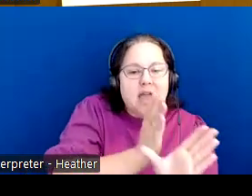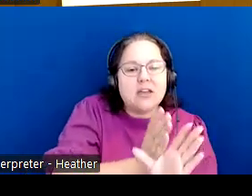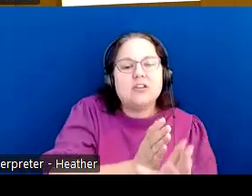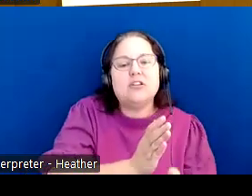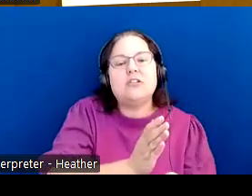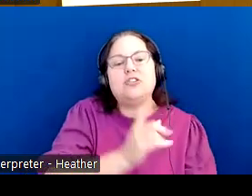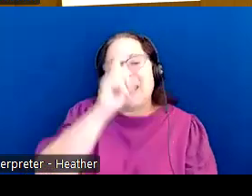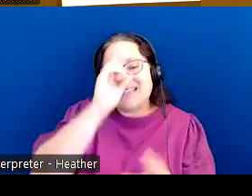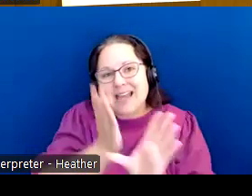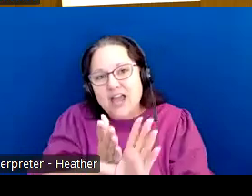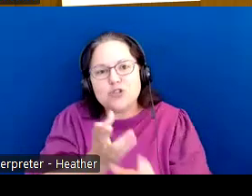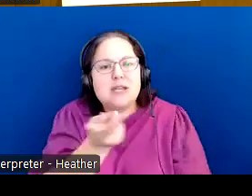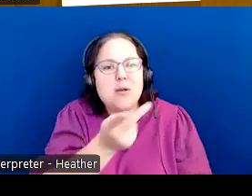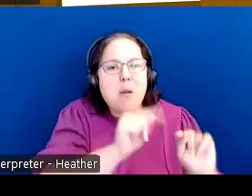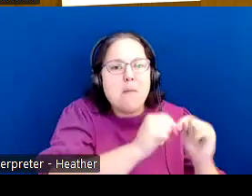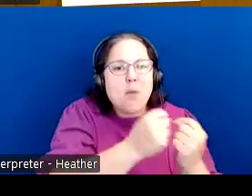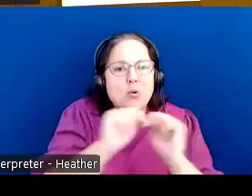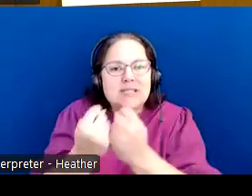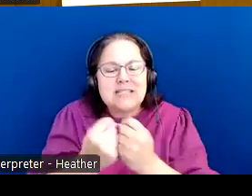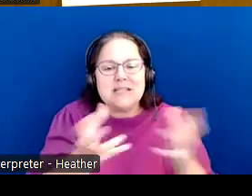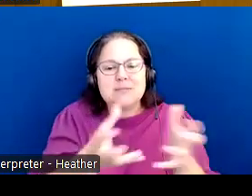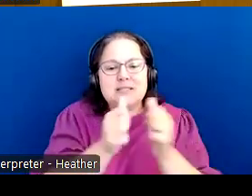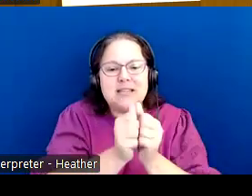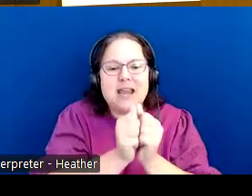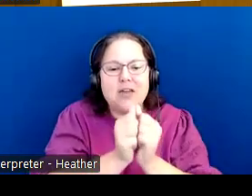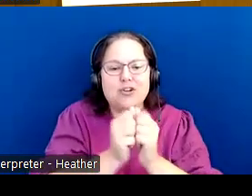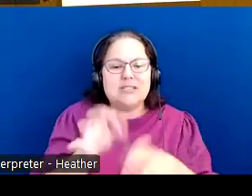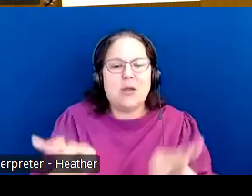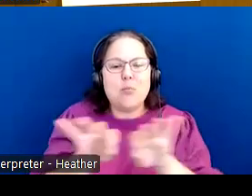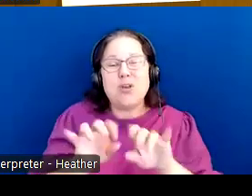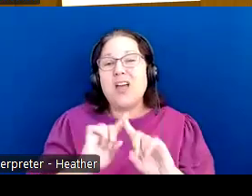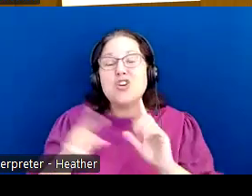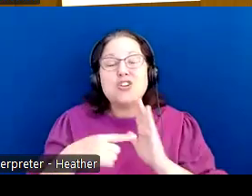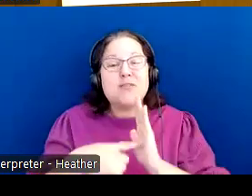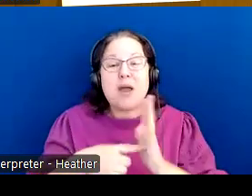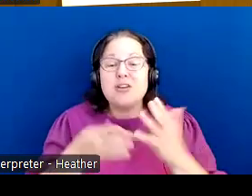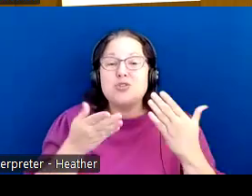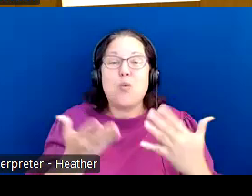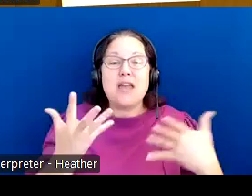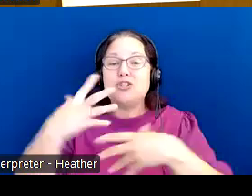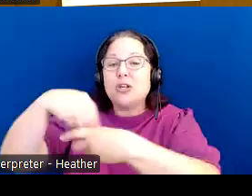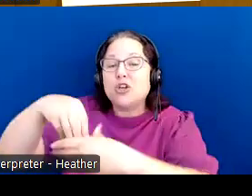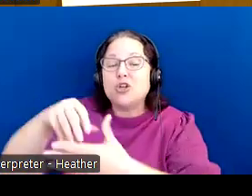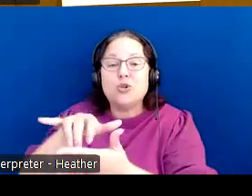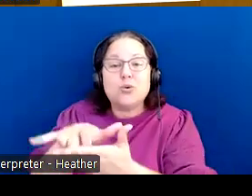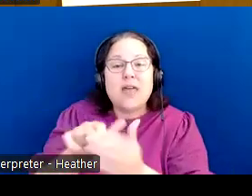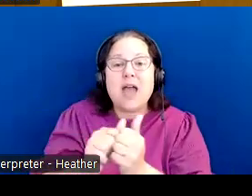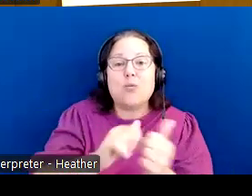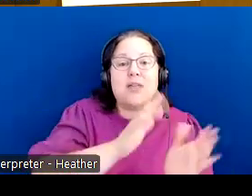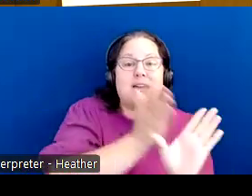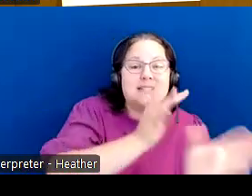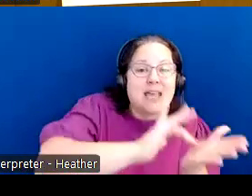important. There's different models and different ways to incorporate psychology and psychiatry